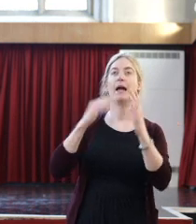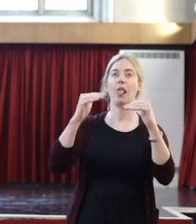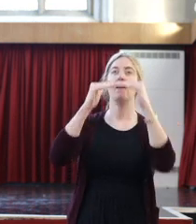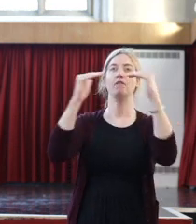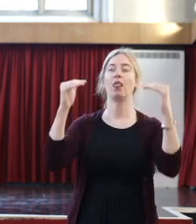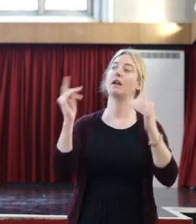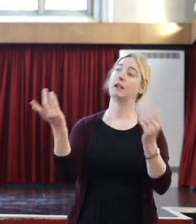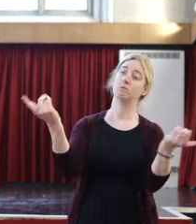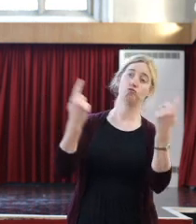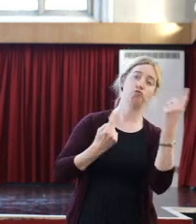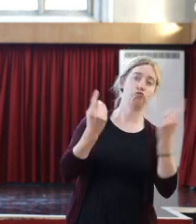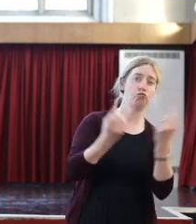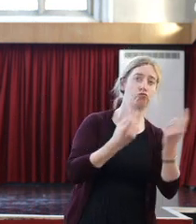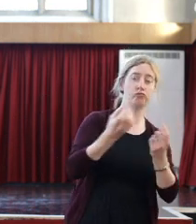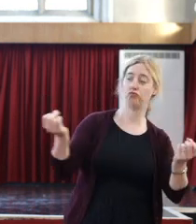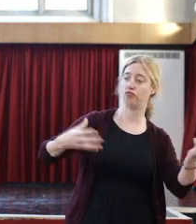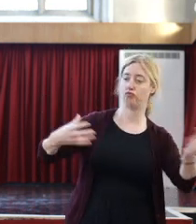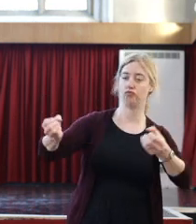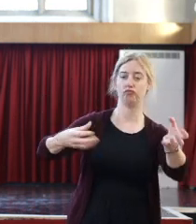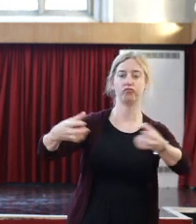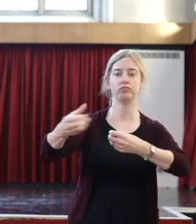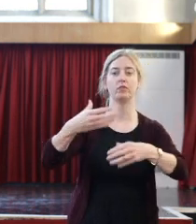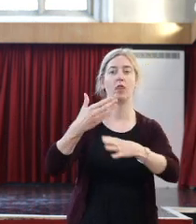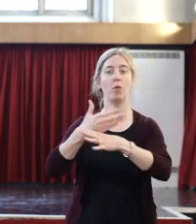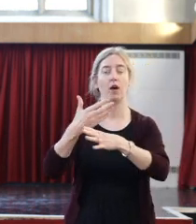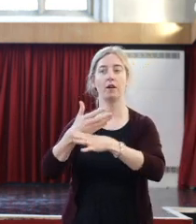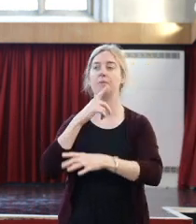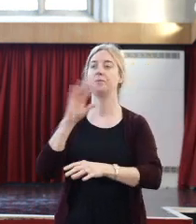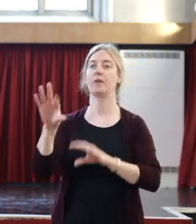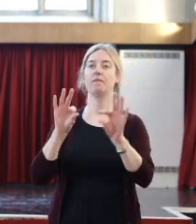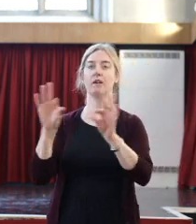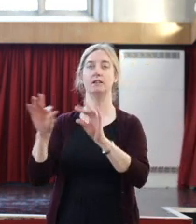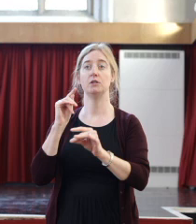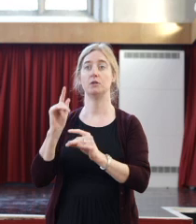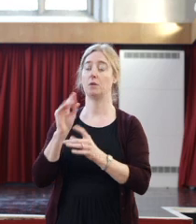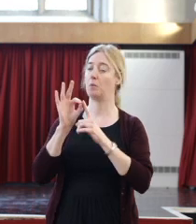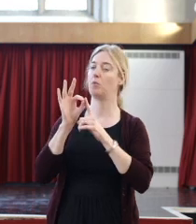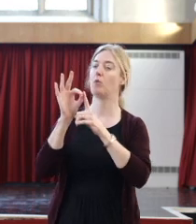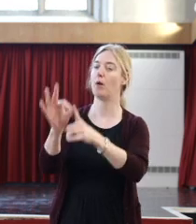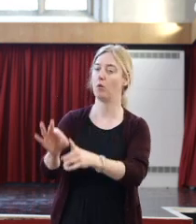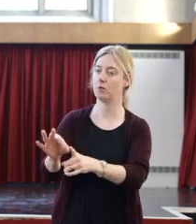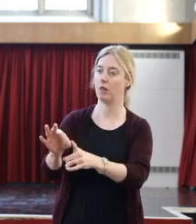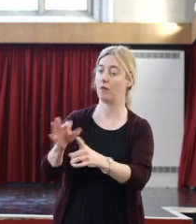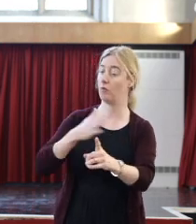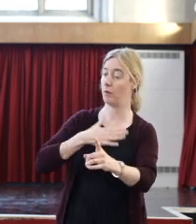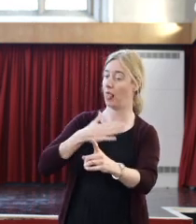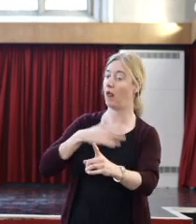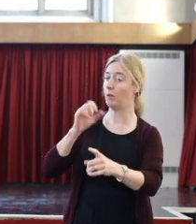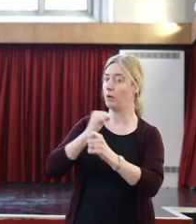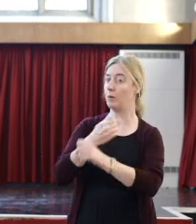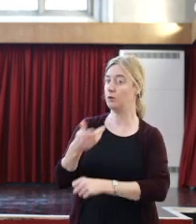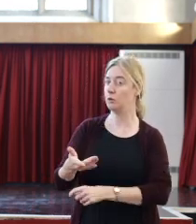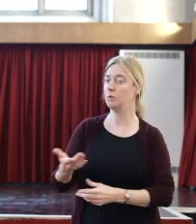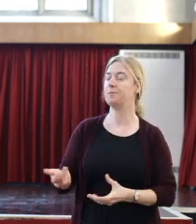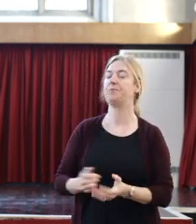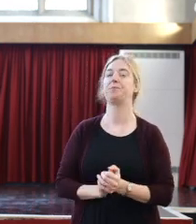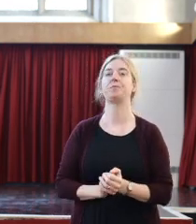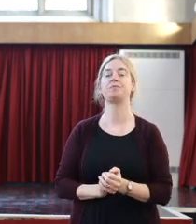And through that, we invited students to submit a proposal. What we were interested in